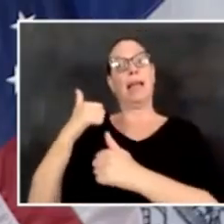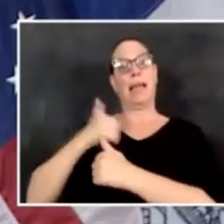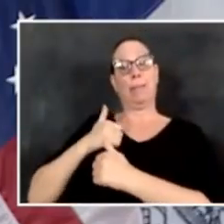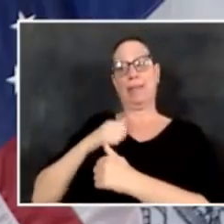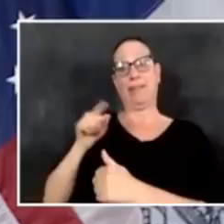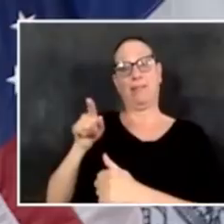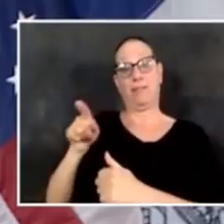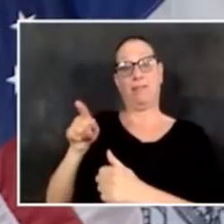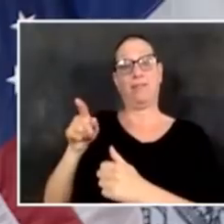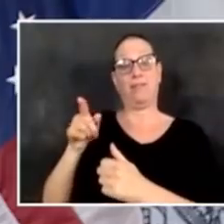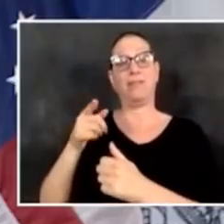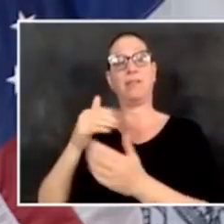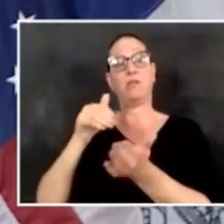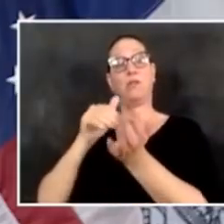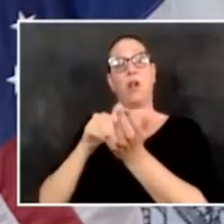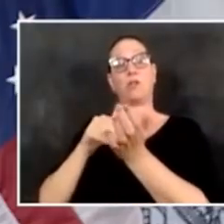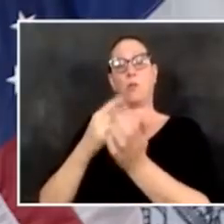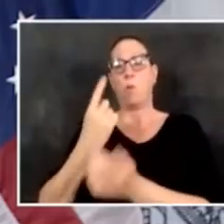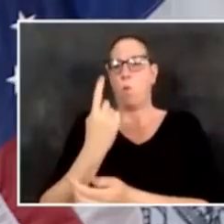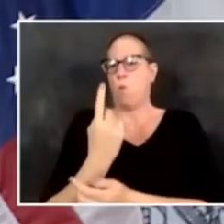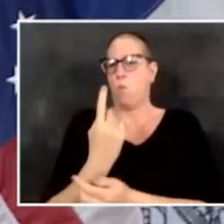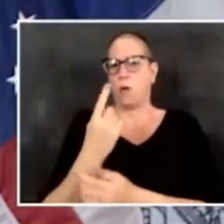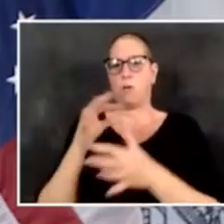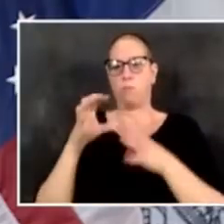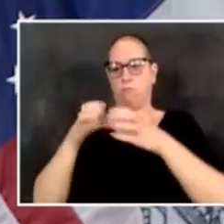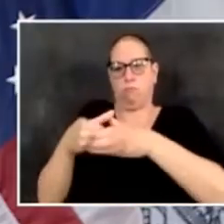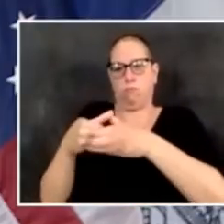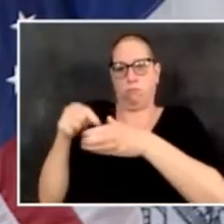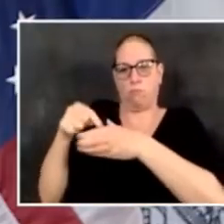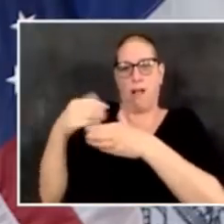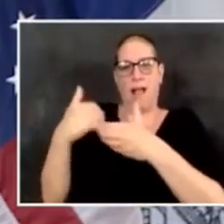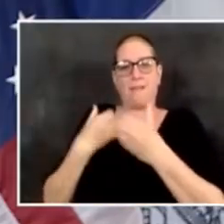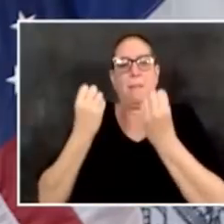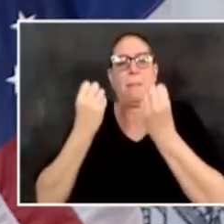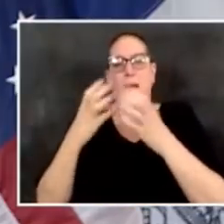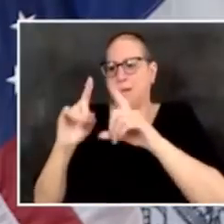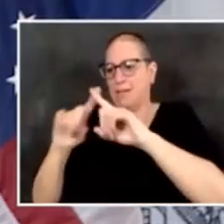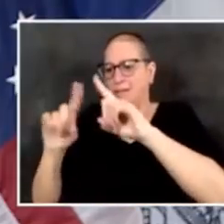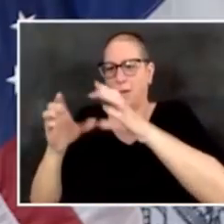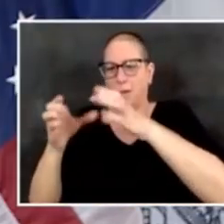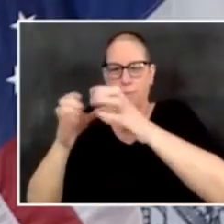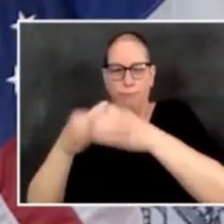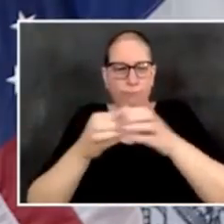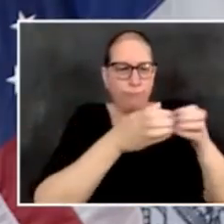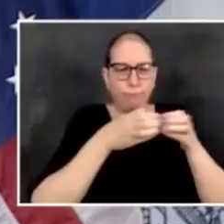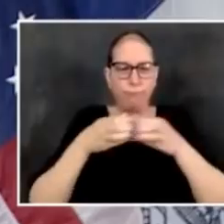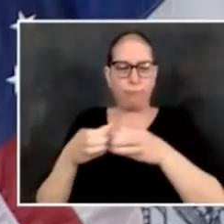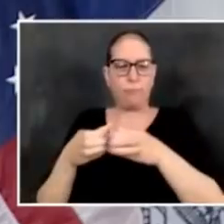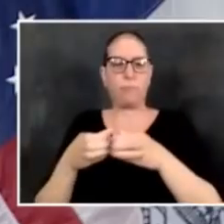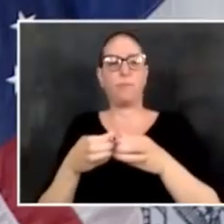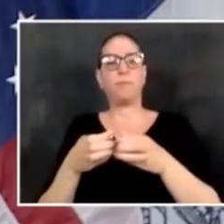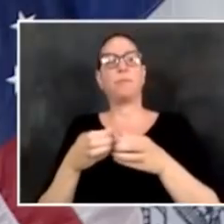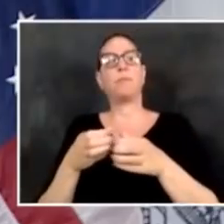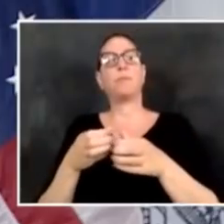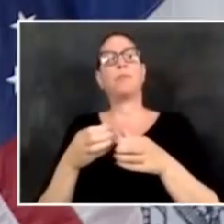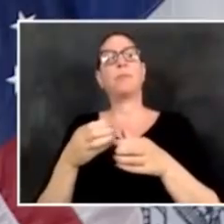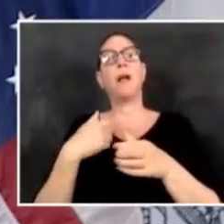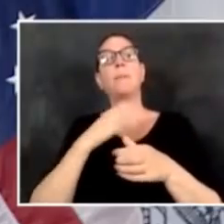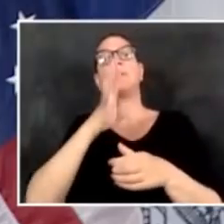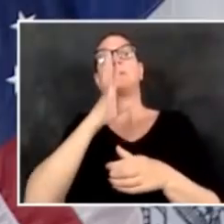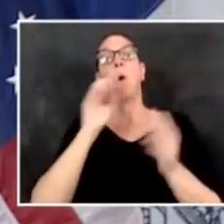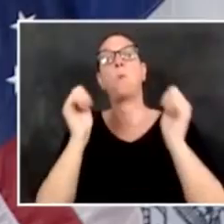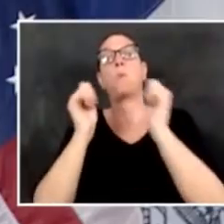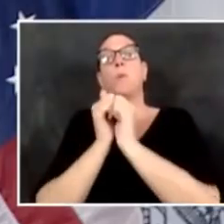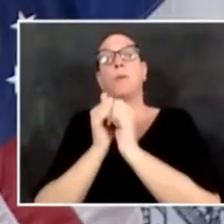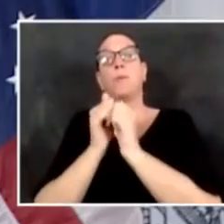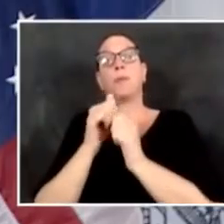staffing, and I've been in touch with the borough president, I've been in touch with the CEO of Rumsey. When they have asked for additional PPEs, we've